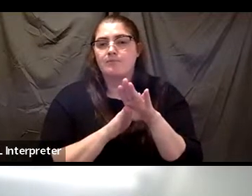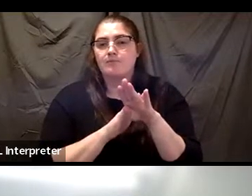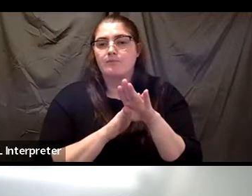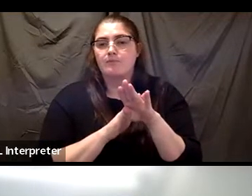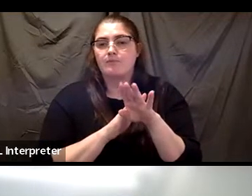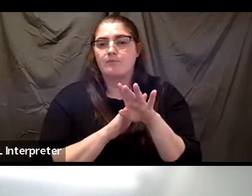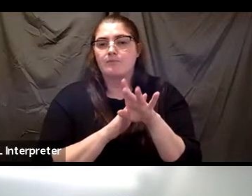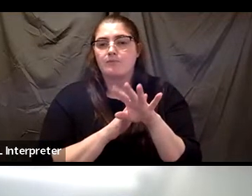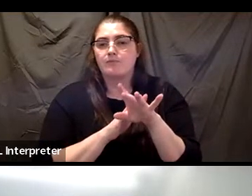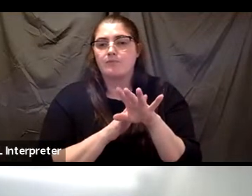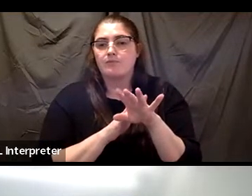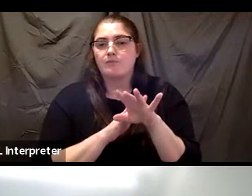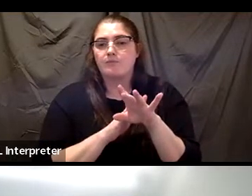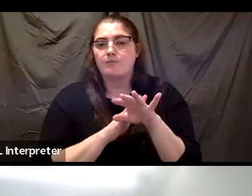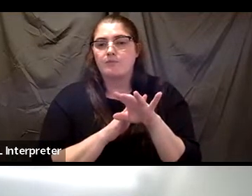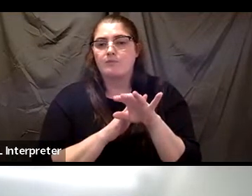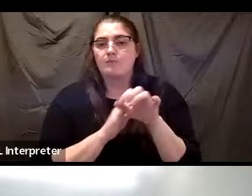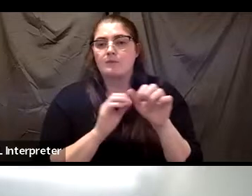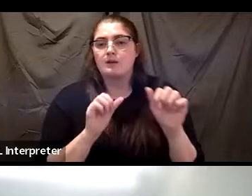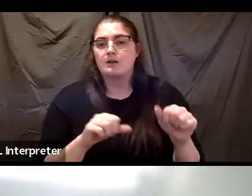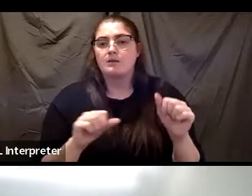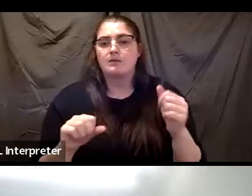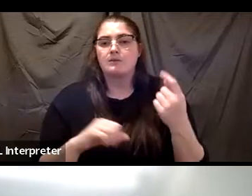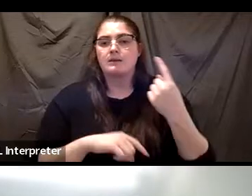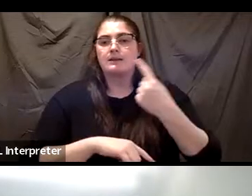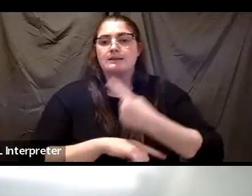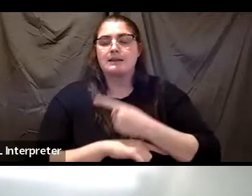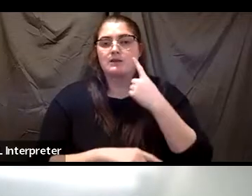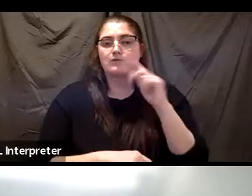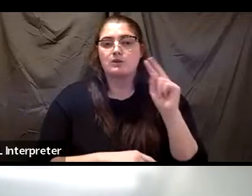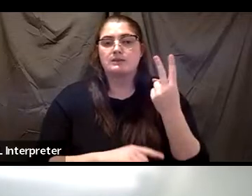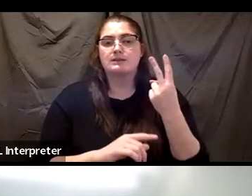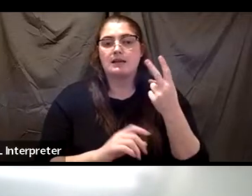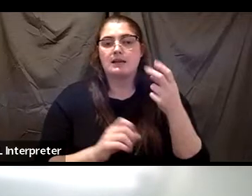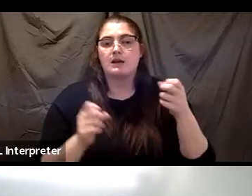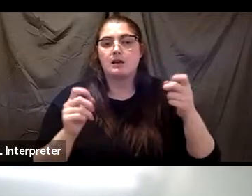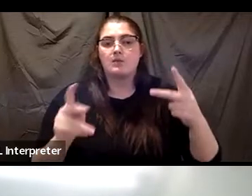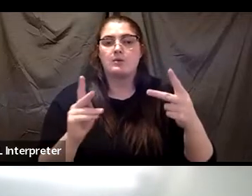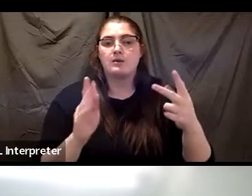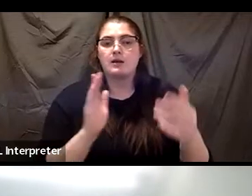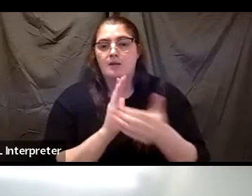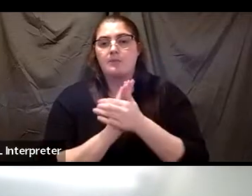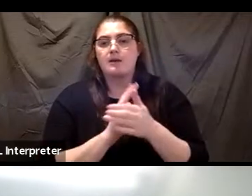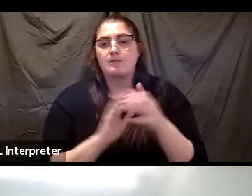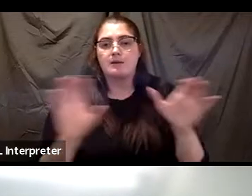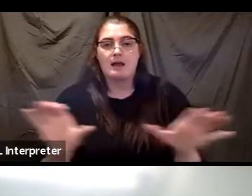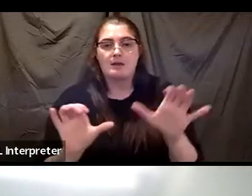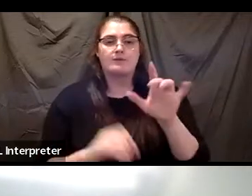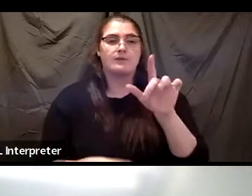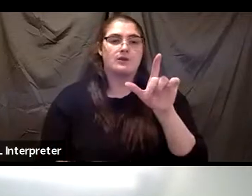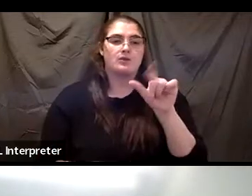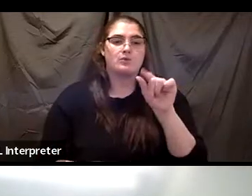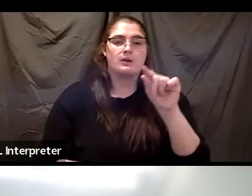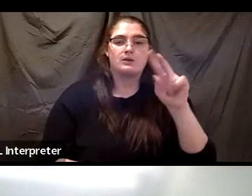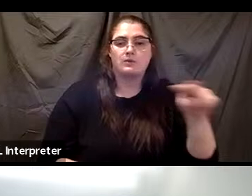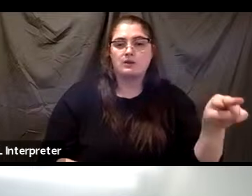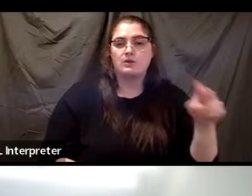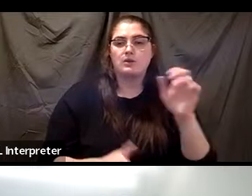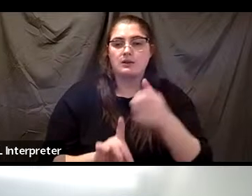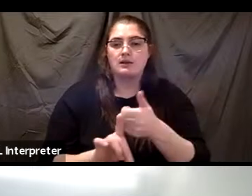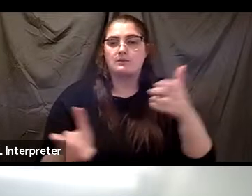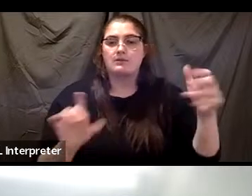applicable dates for Second Chance Amendment of Act of 2022, which expands the